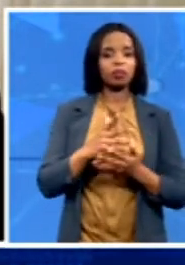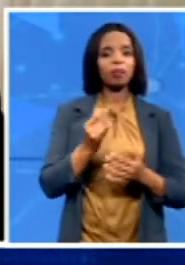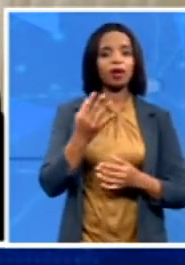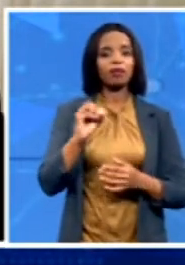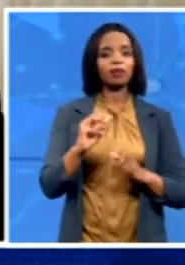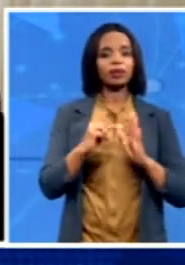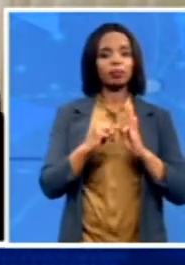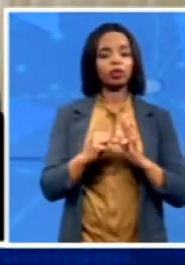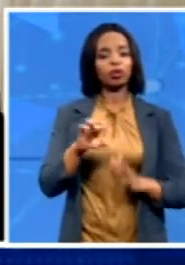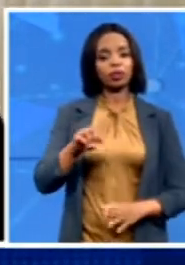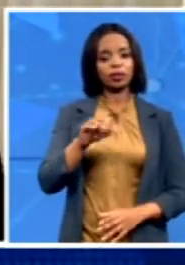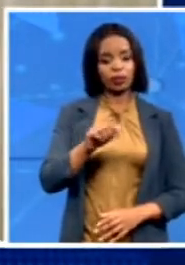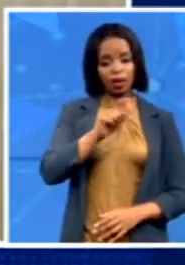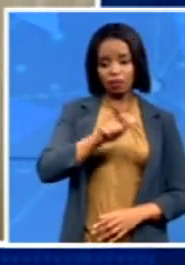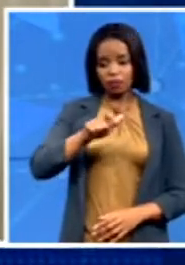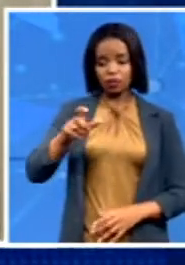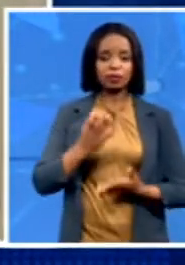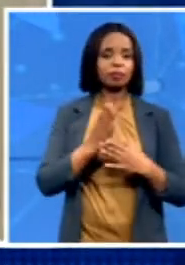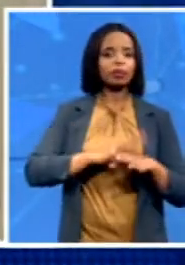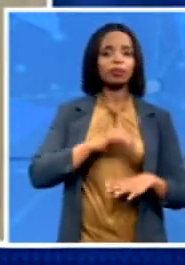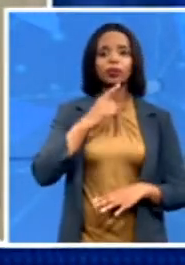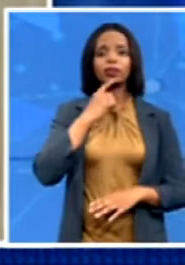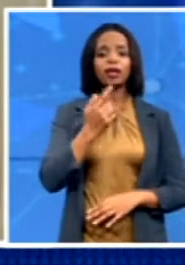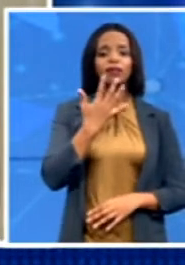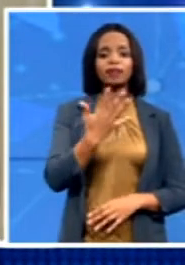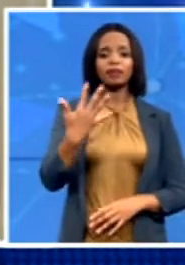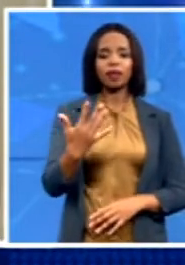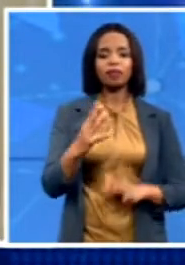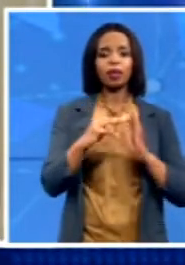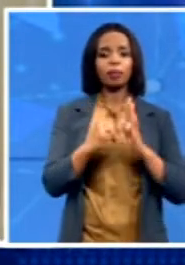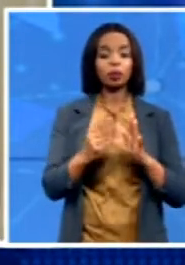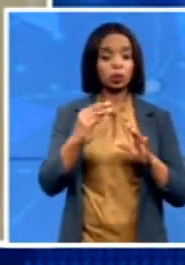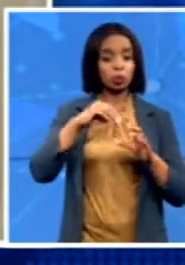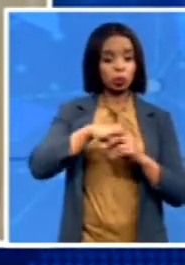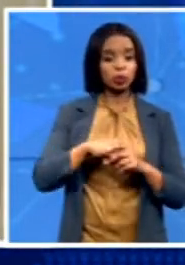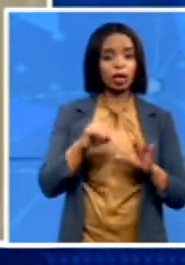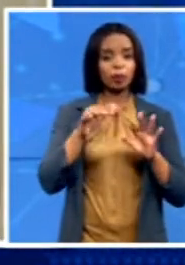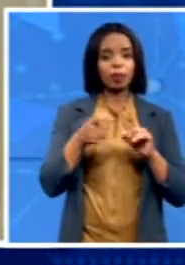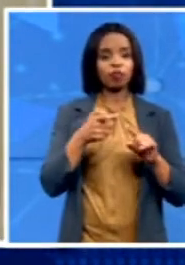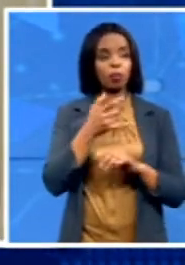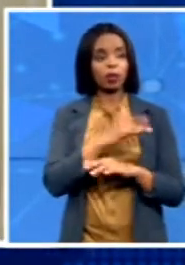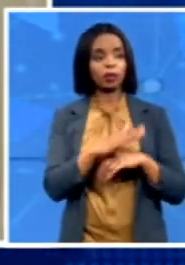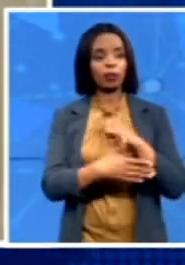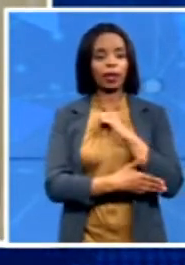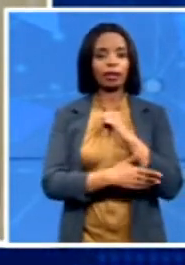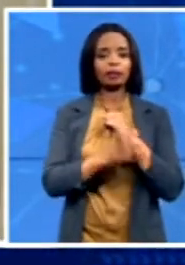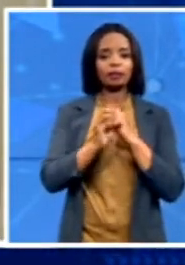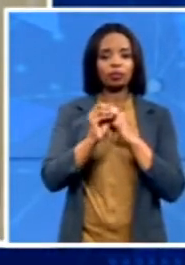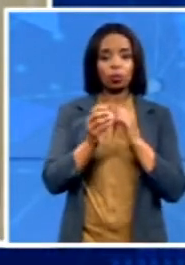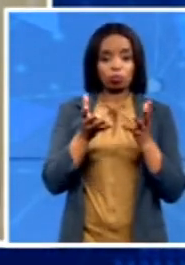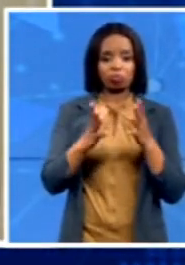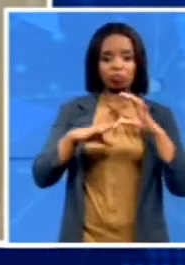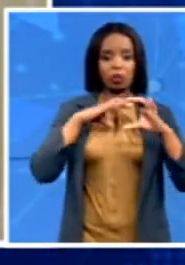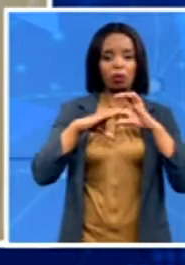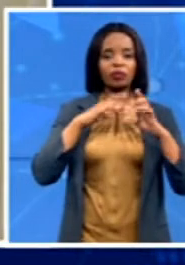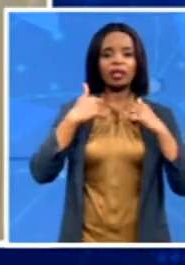million South Africans, including foreign nationals. So that conversation, I believe, is brought into the